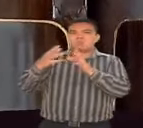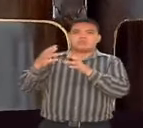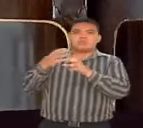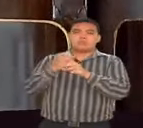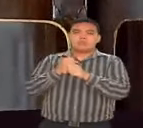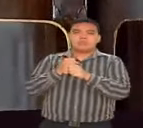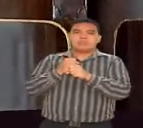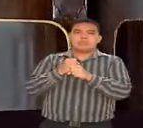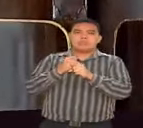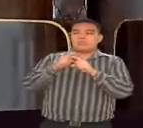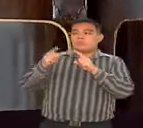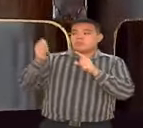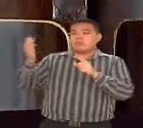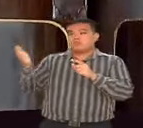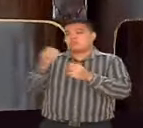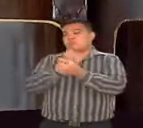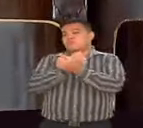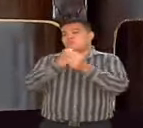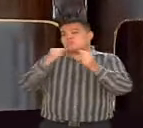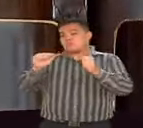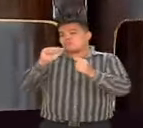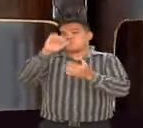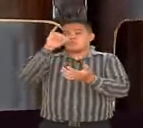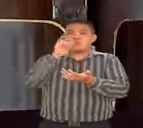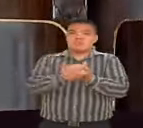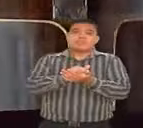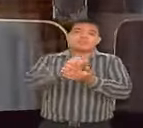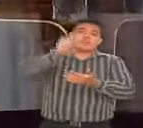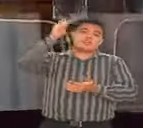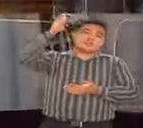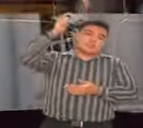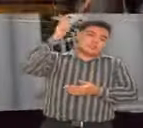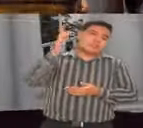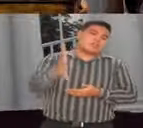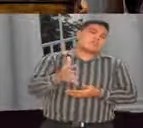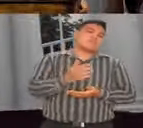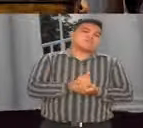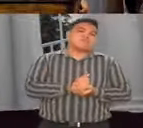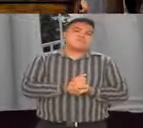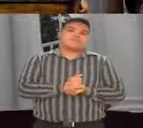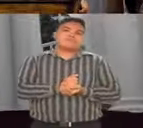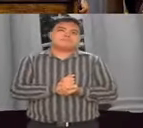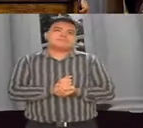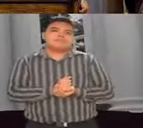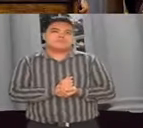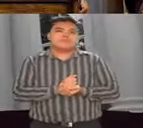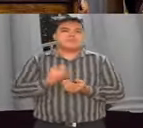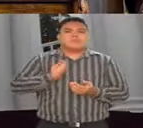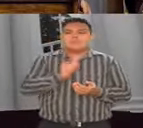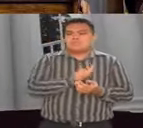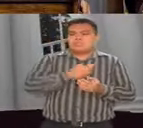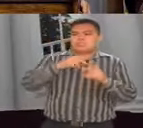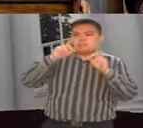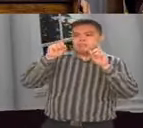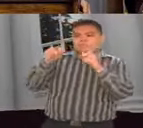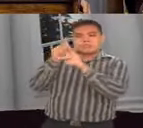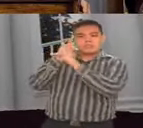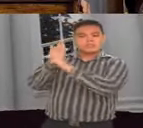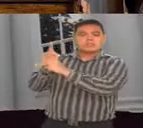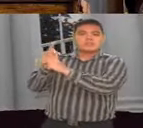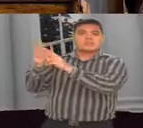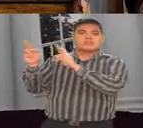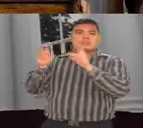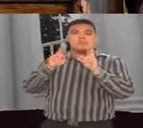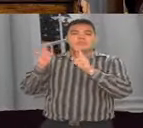of perdition, but to you of salvation and that of God. We must be cautious because we